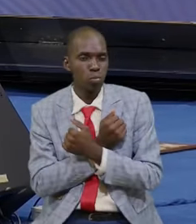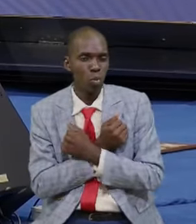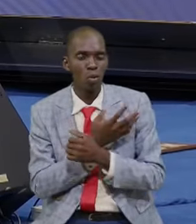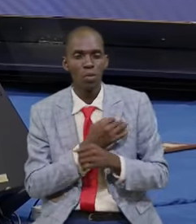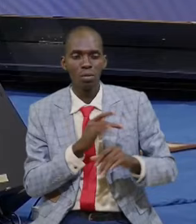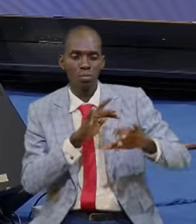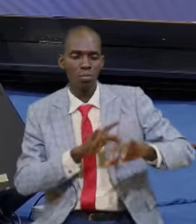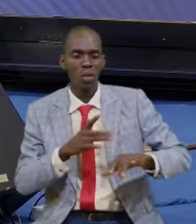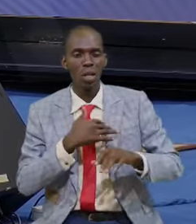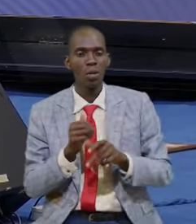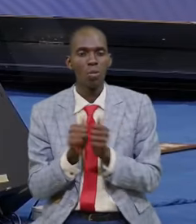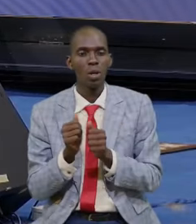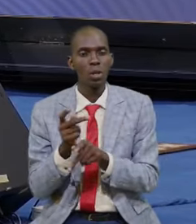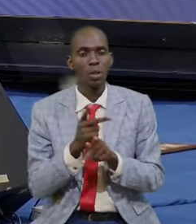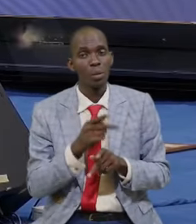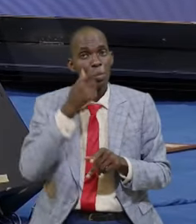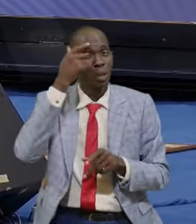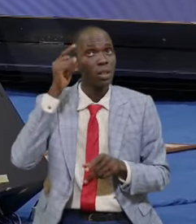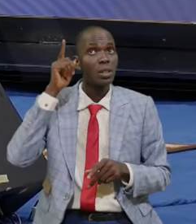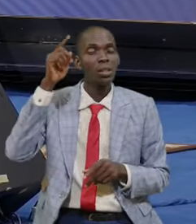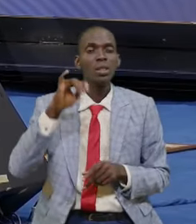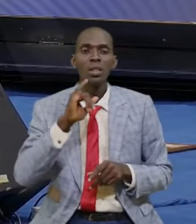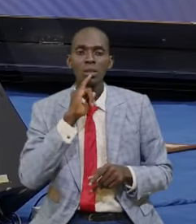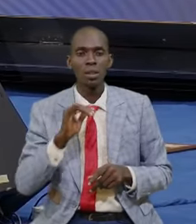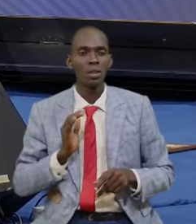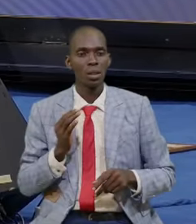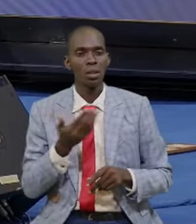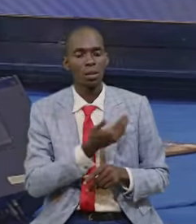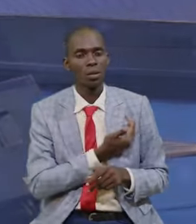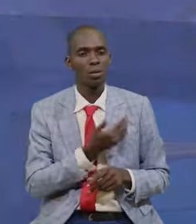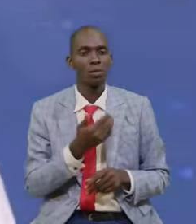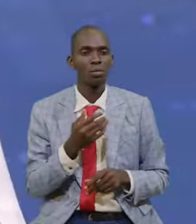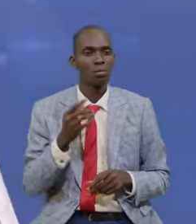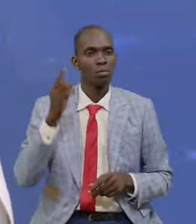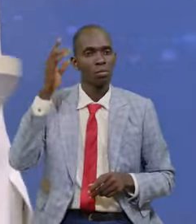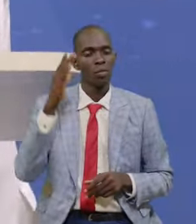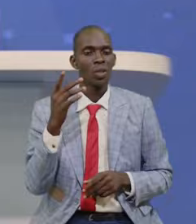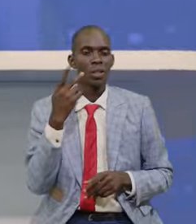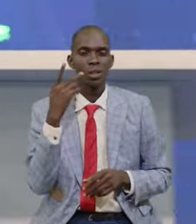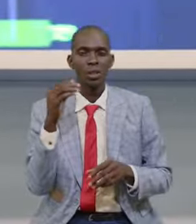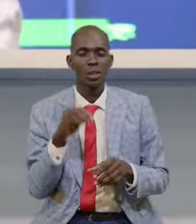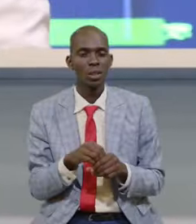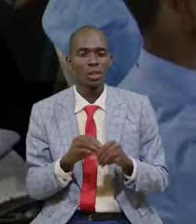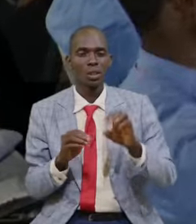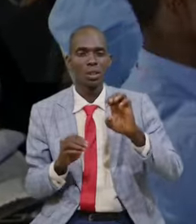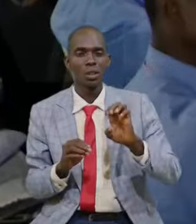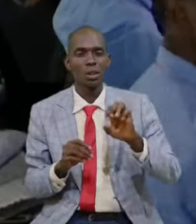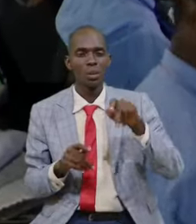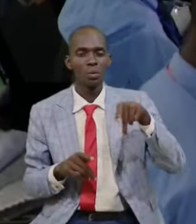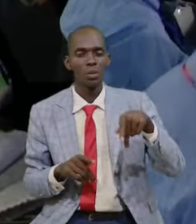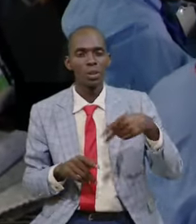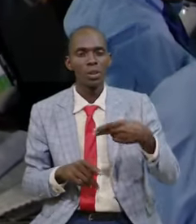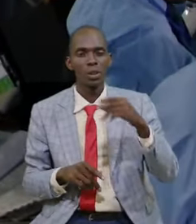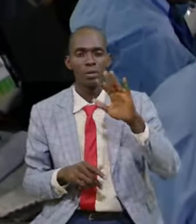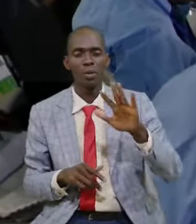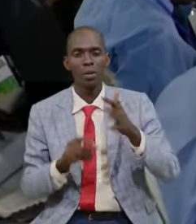He is our dear Lord. We're looking at Ephesians chapter 5. I'm reading from verse 1. Ephesians